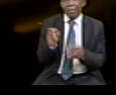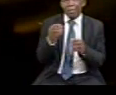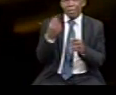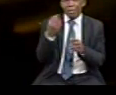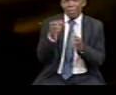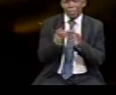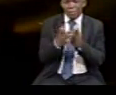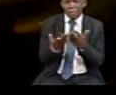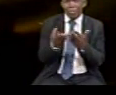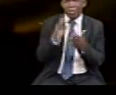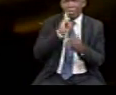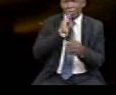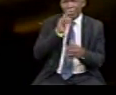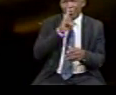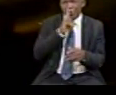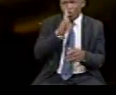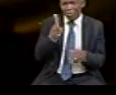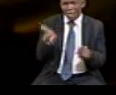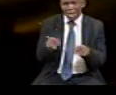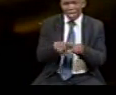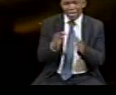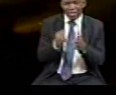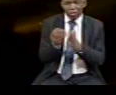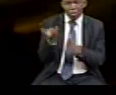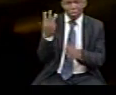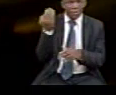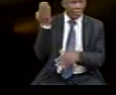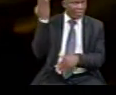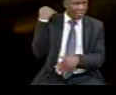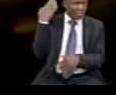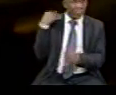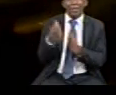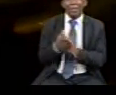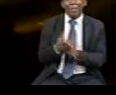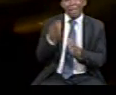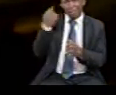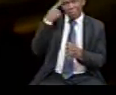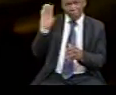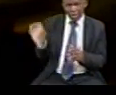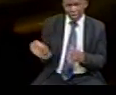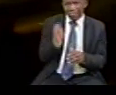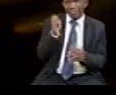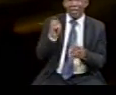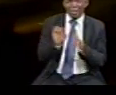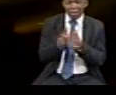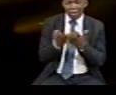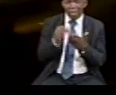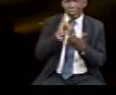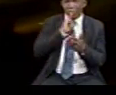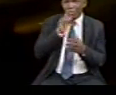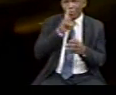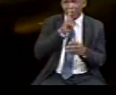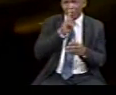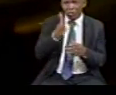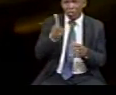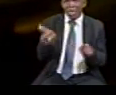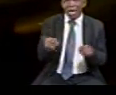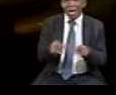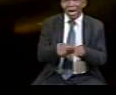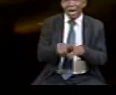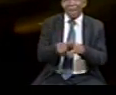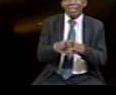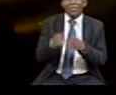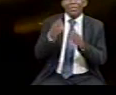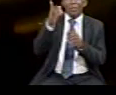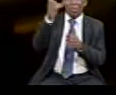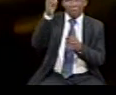as true as it was yesterday, and it is today, it will be forever. The Bible is as true as God is true. Therefore,